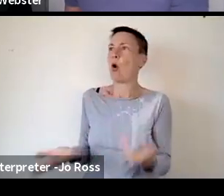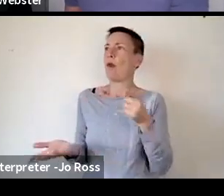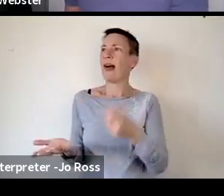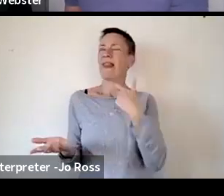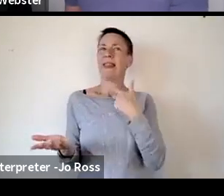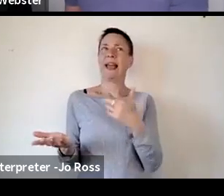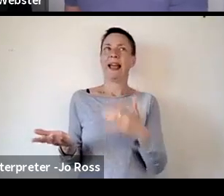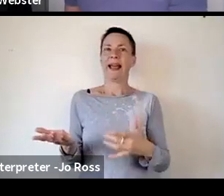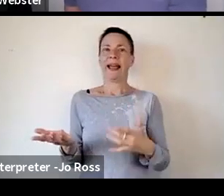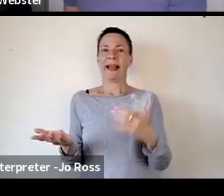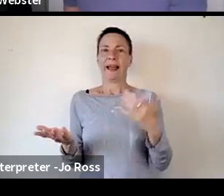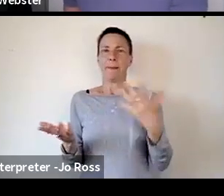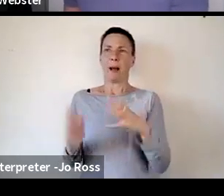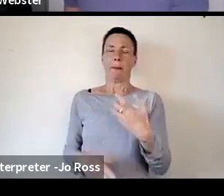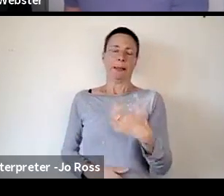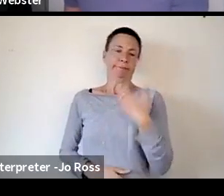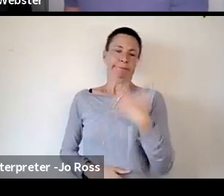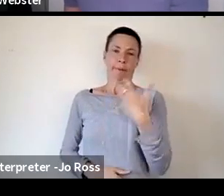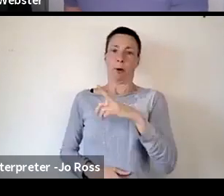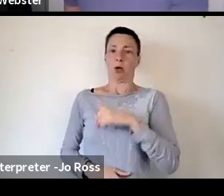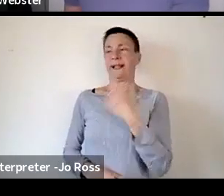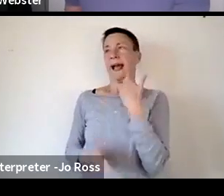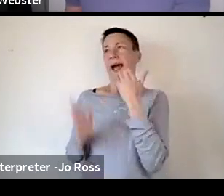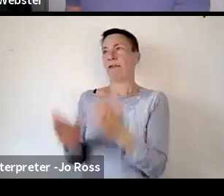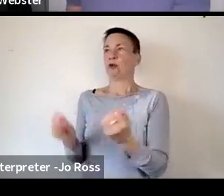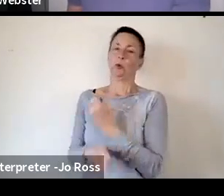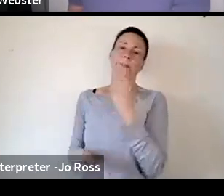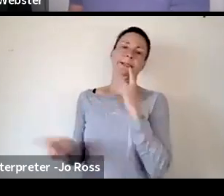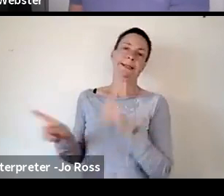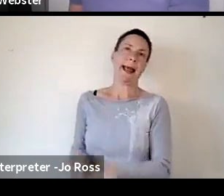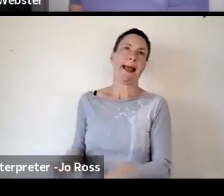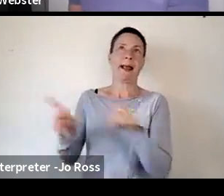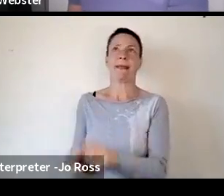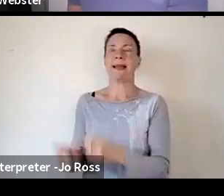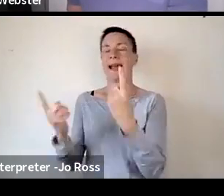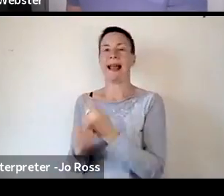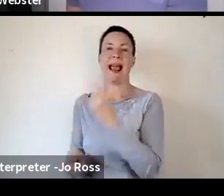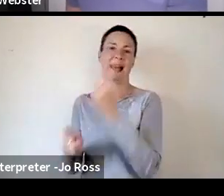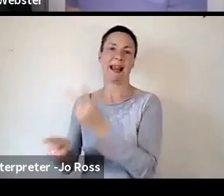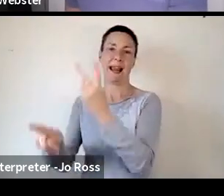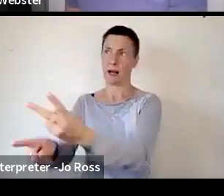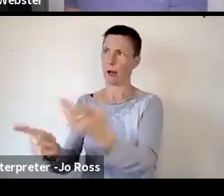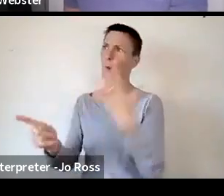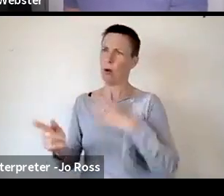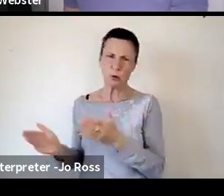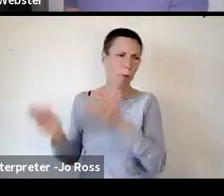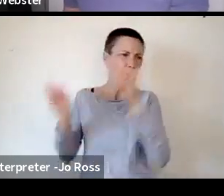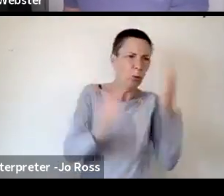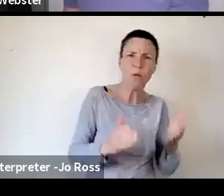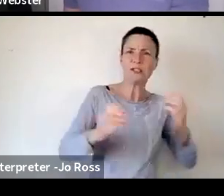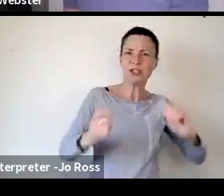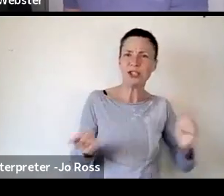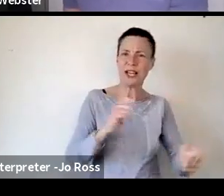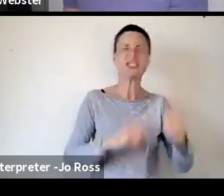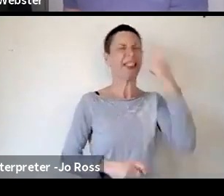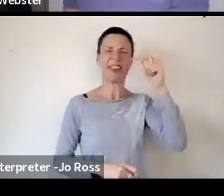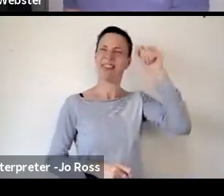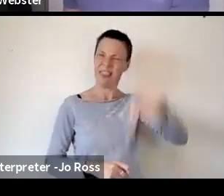of get slightly resentful because they end up doing the same thing over and over again, and they want to move on. Yeah, I want to see more of that, and I